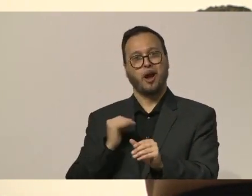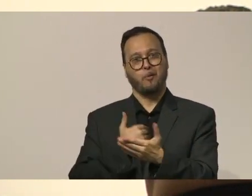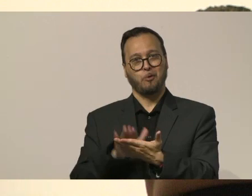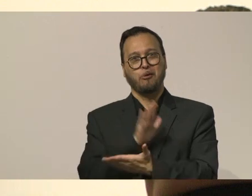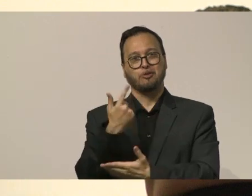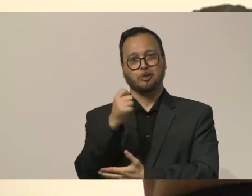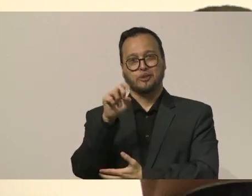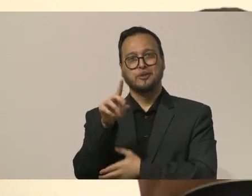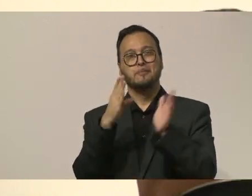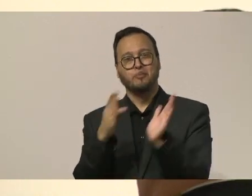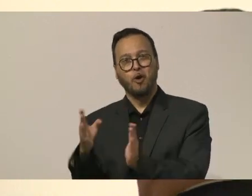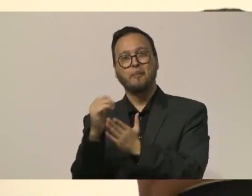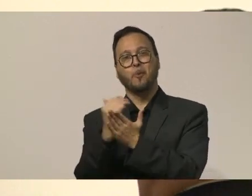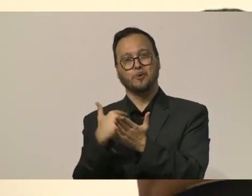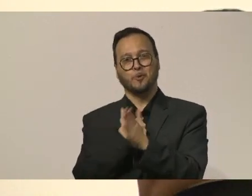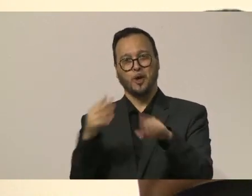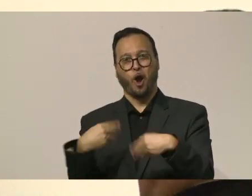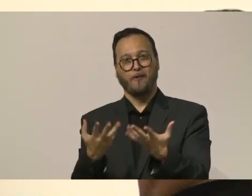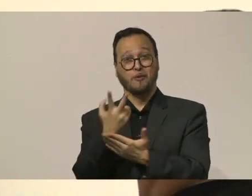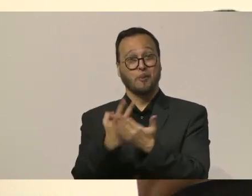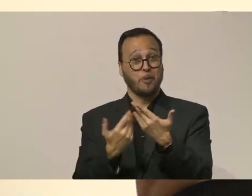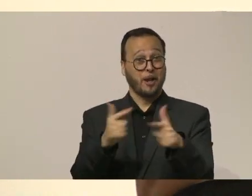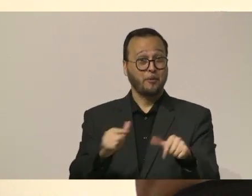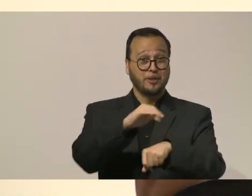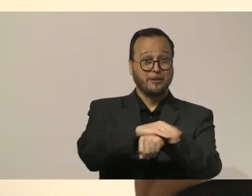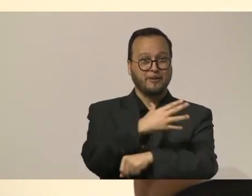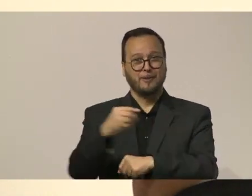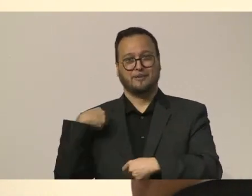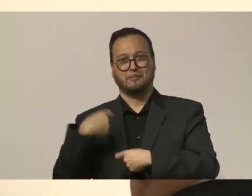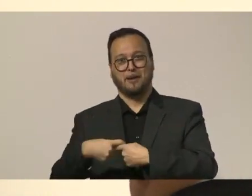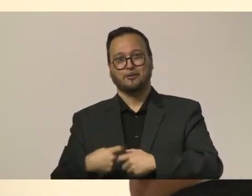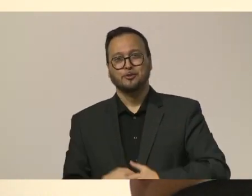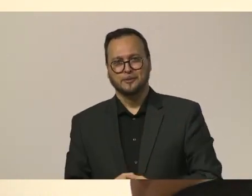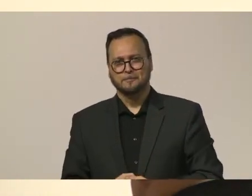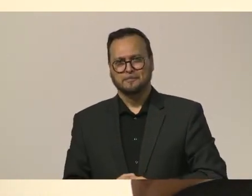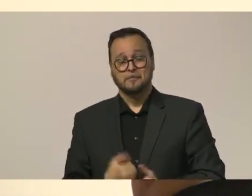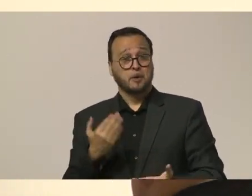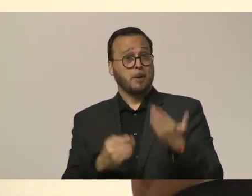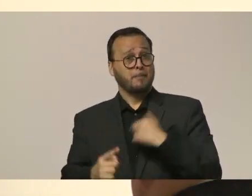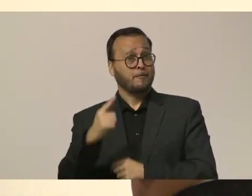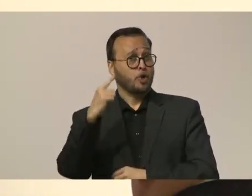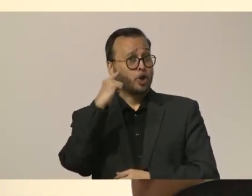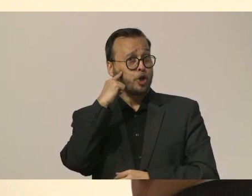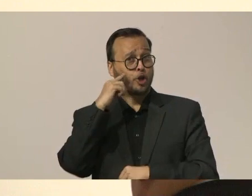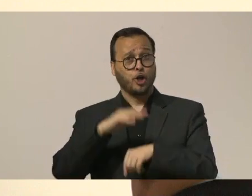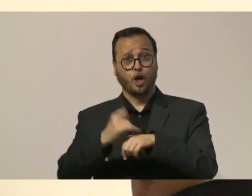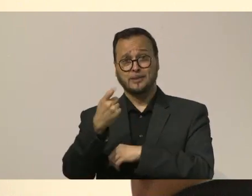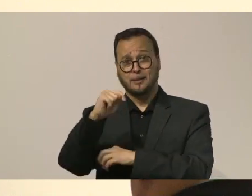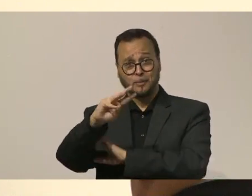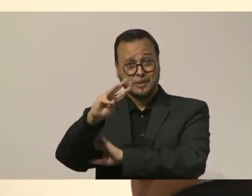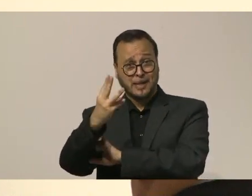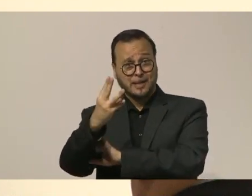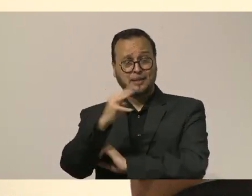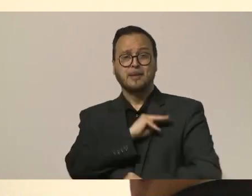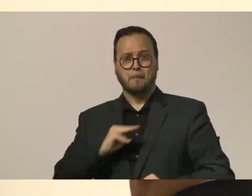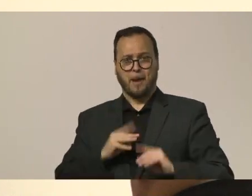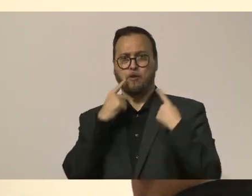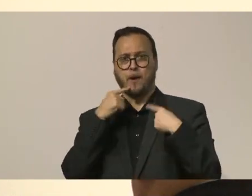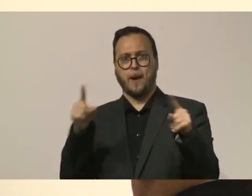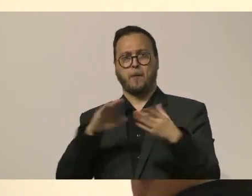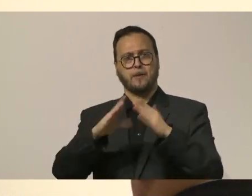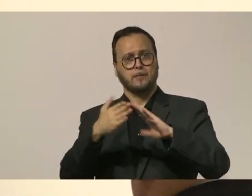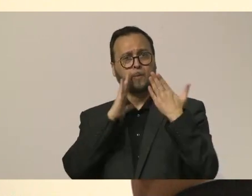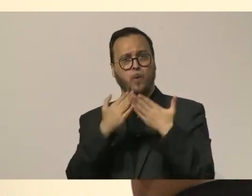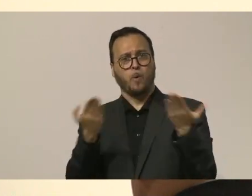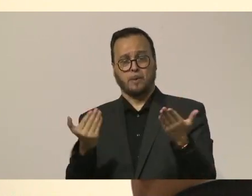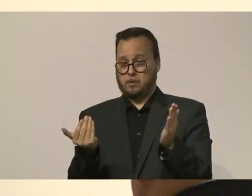prep courses, which we offer in English and Spanish. As you may have heard, on September 6th, the mayor announced that the city will open a